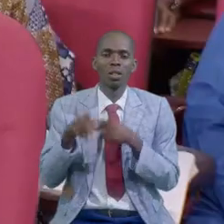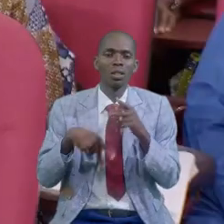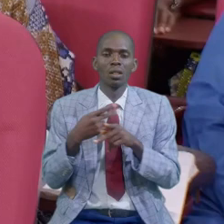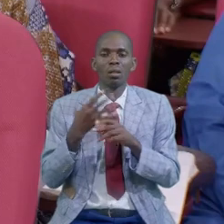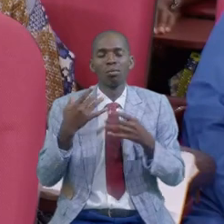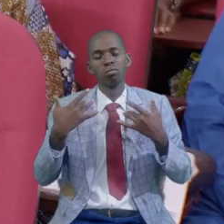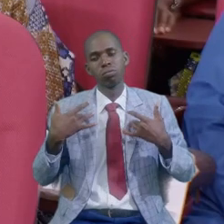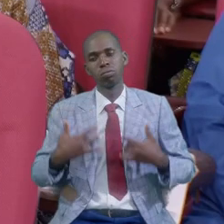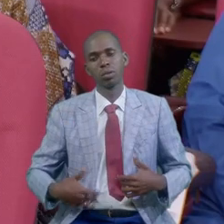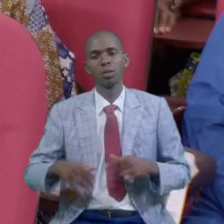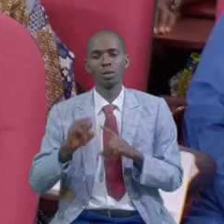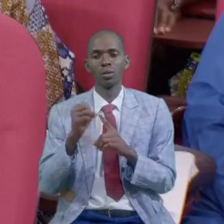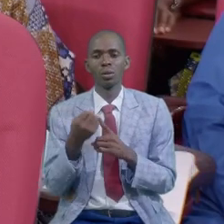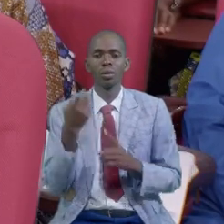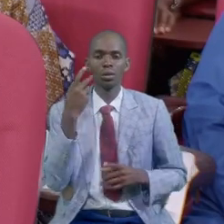situation. Let's look at